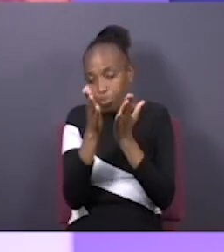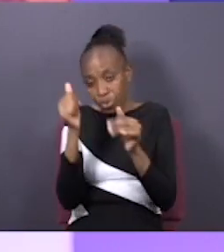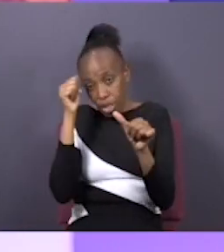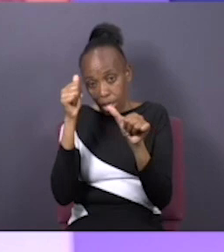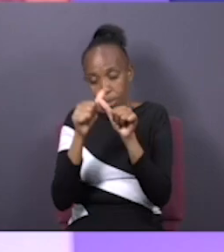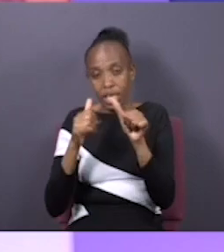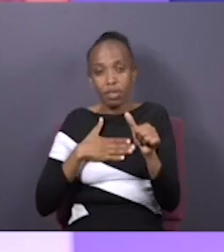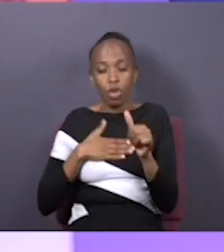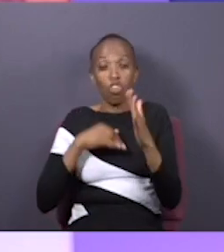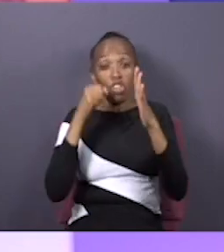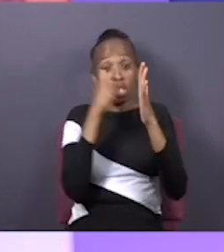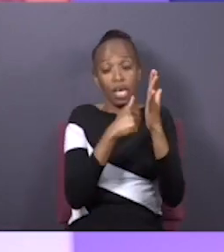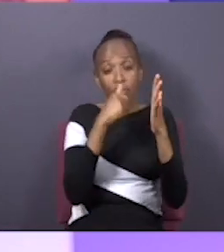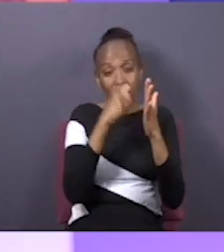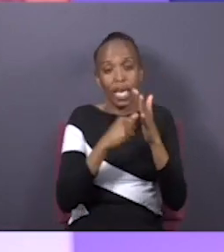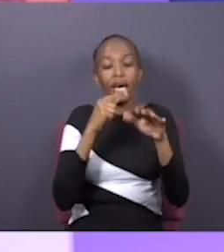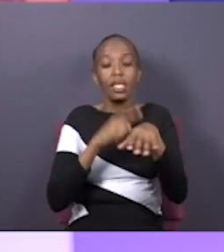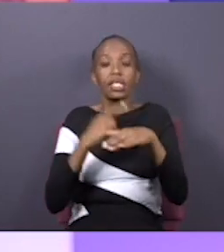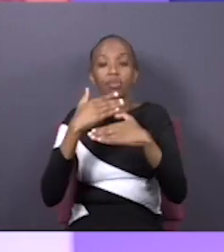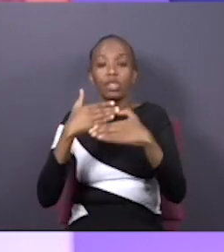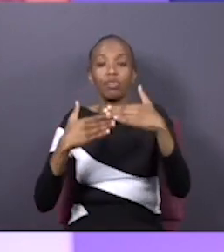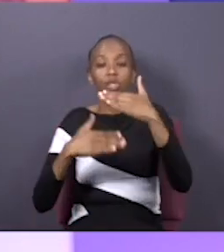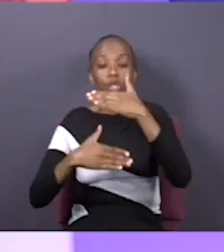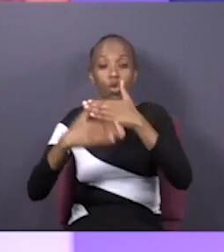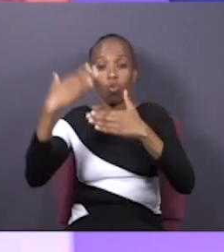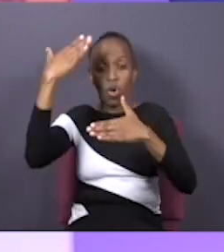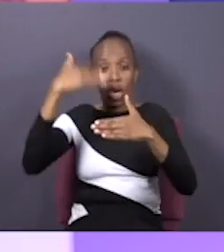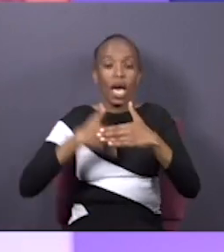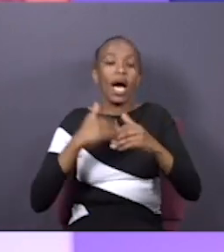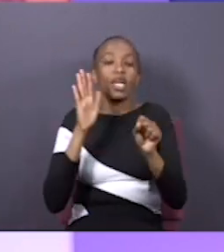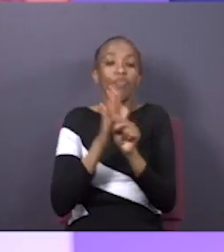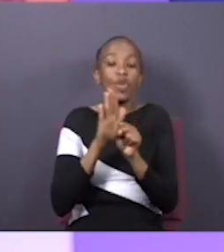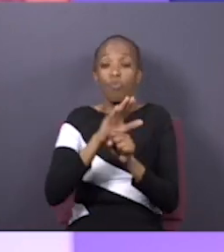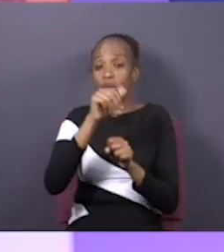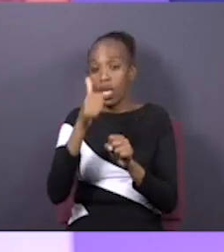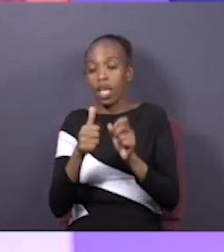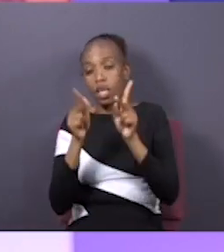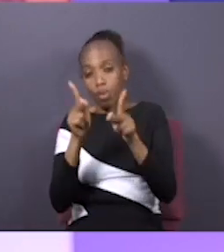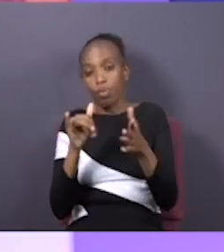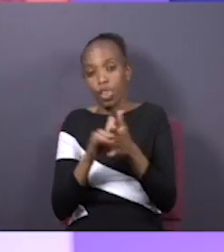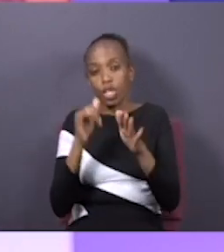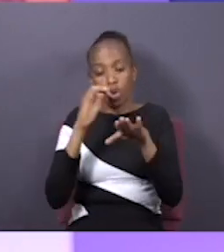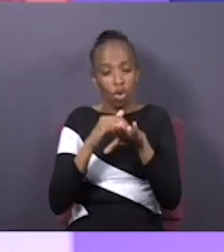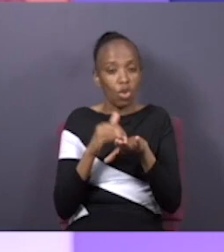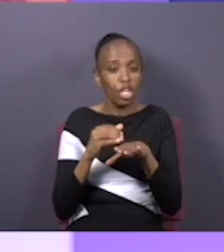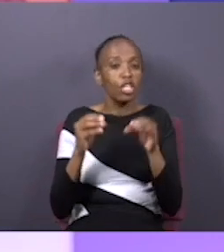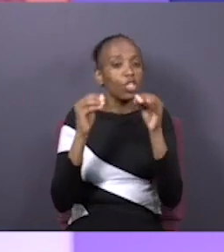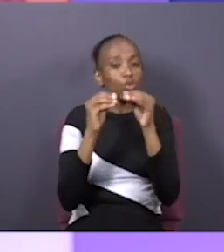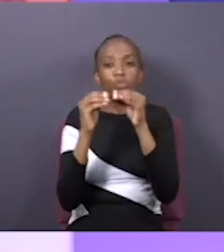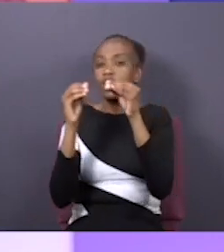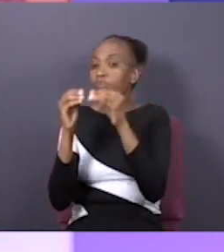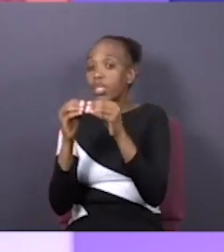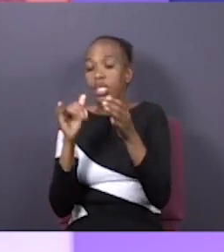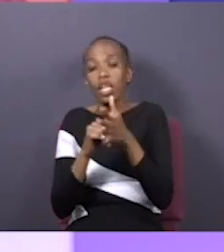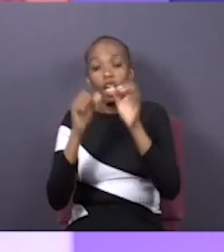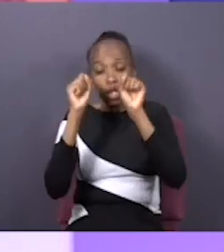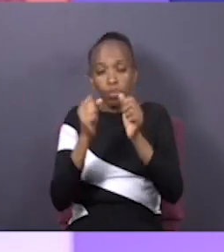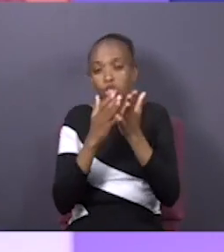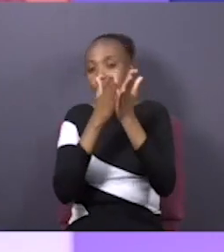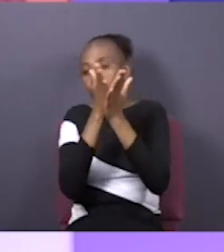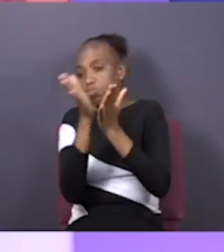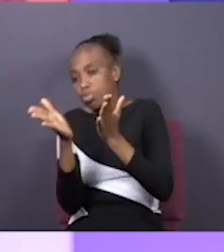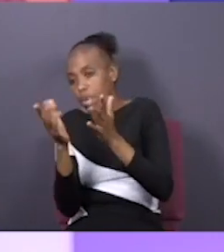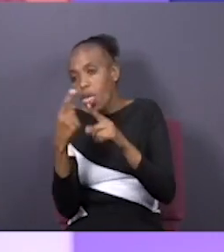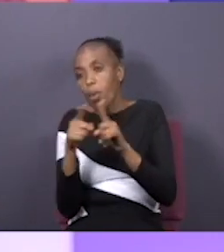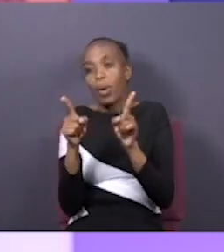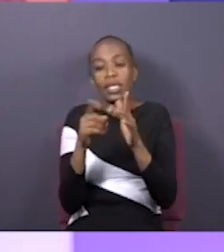of Nehemiah. When he is building the wall, there were many other people that were calling him to meetings so that they could distract